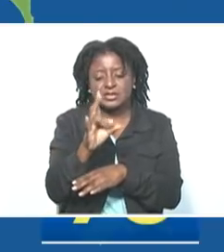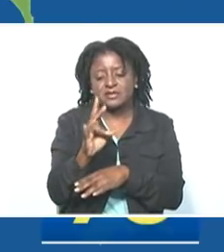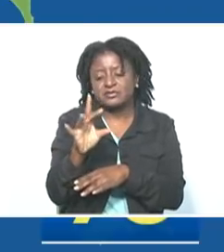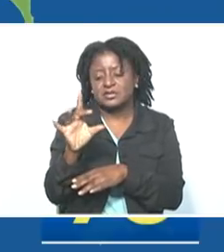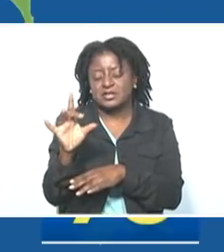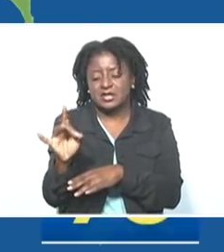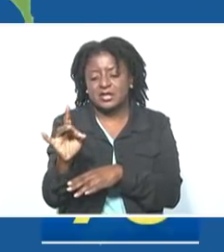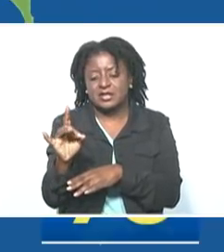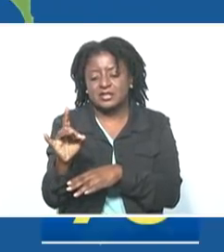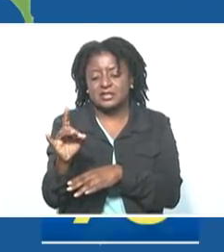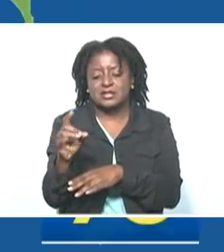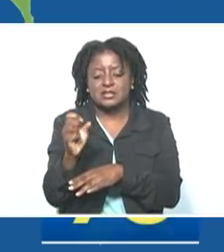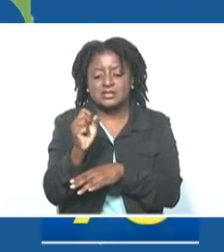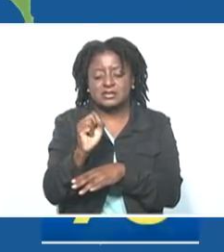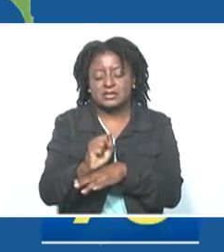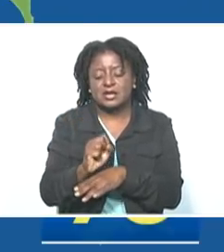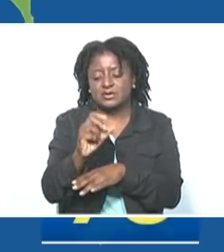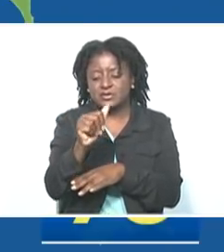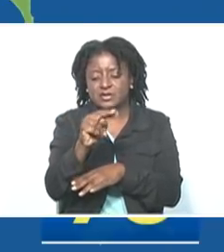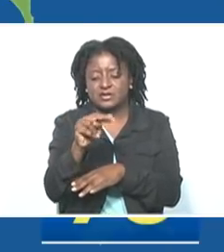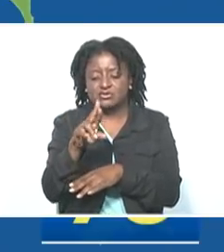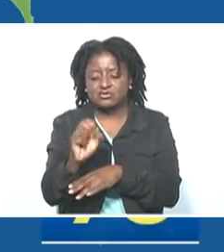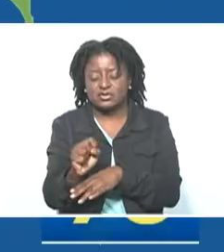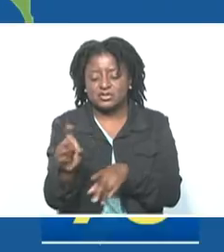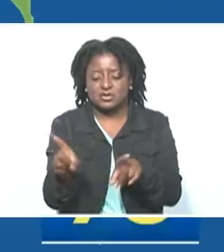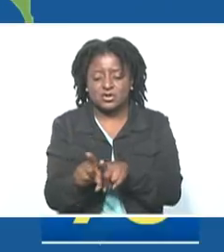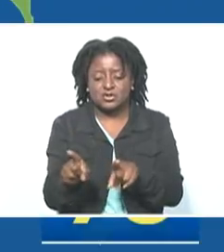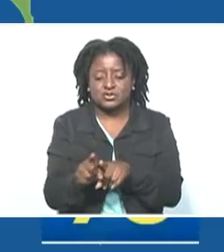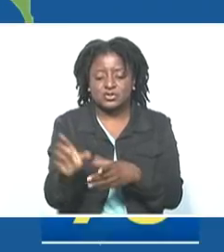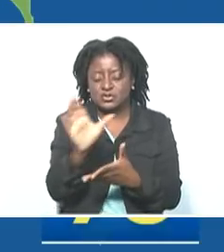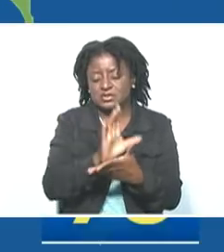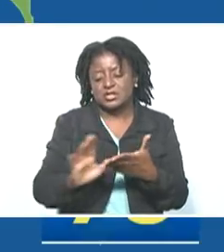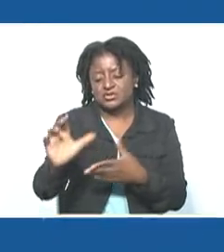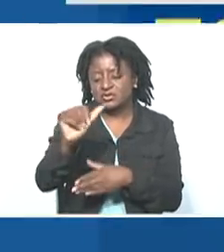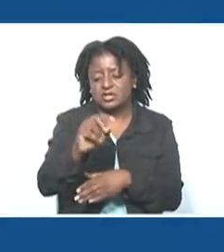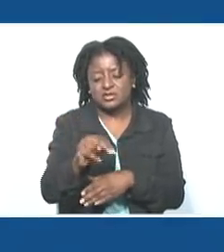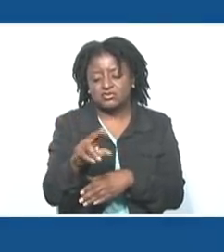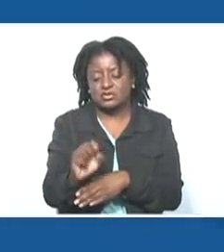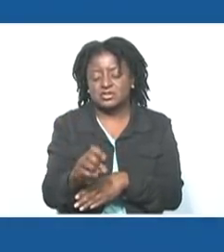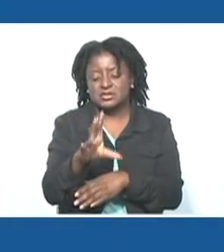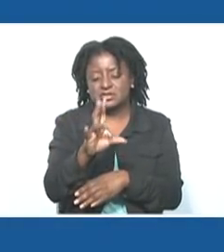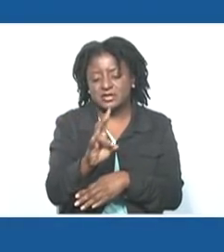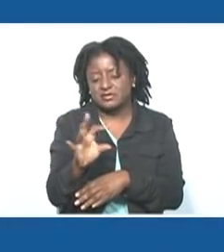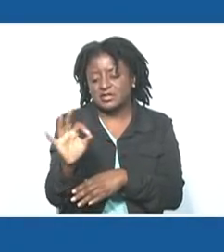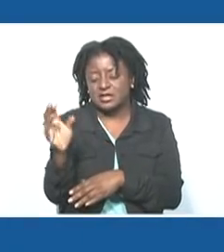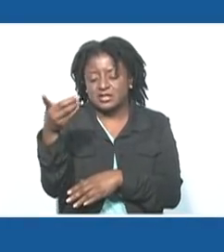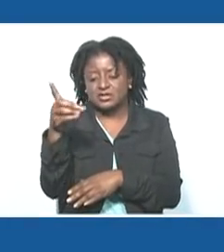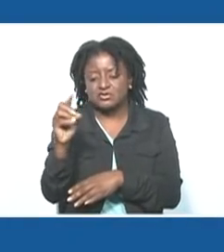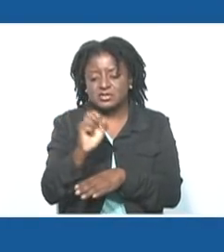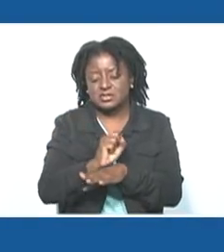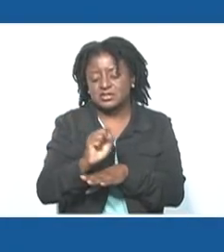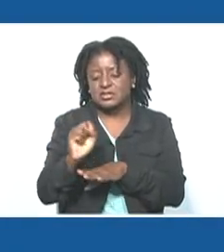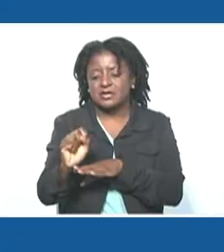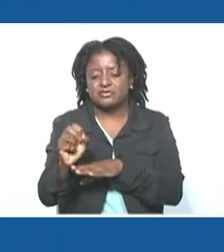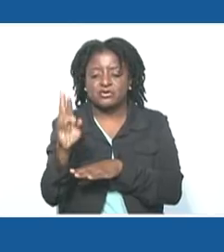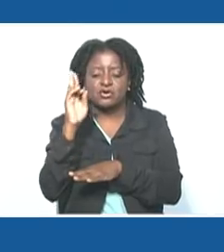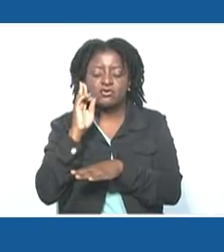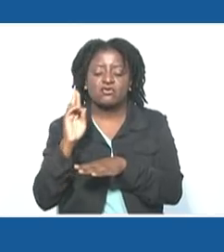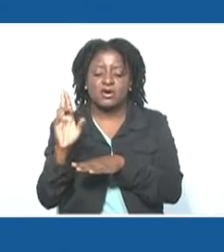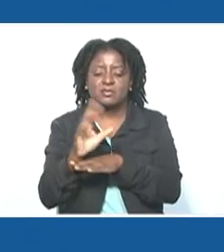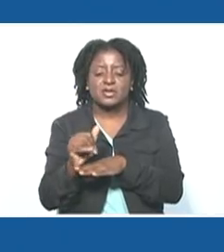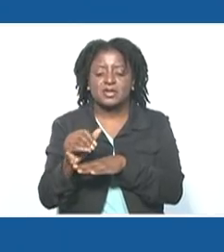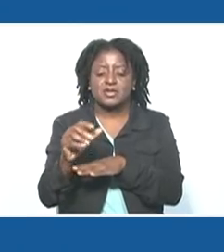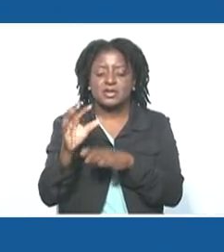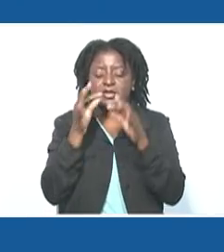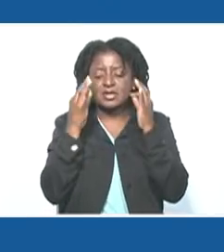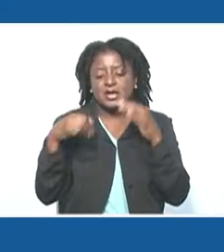the Exuma Chain, Kemp Space, St. Andrews, also Fresh Creek in Central Andrews reporting 79 degrees. San Salvador, Rum Key, Otterstown,